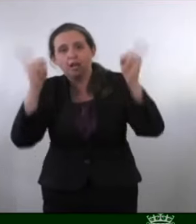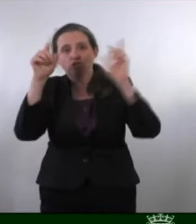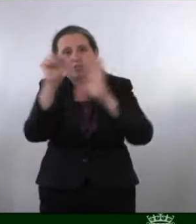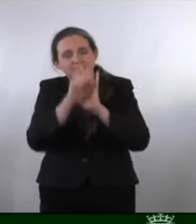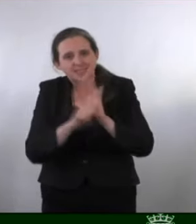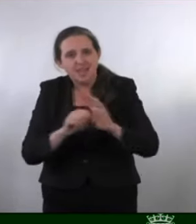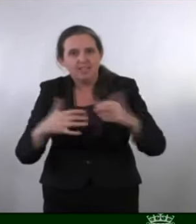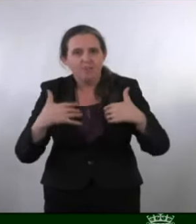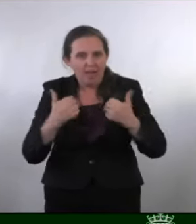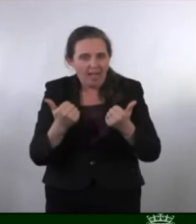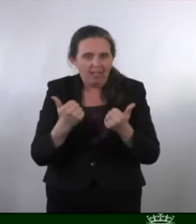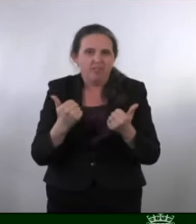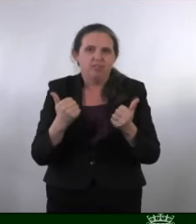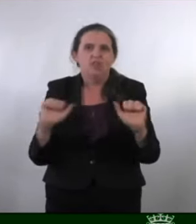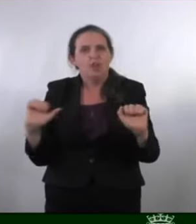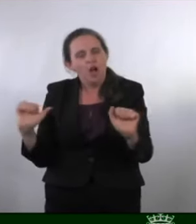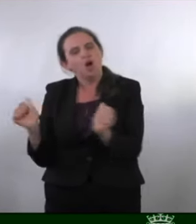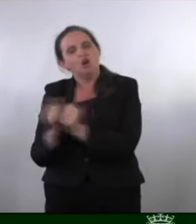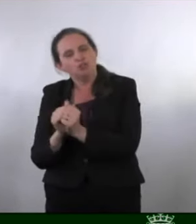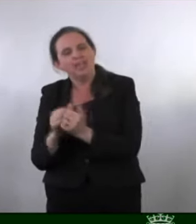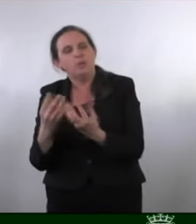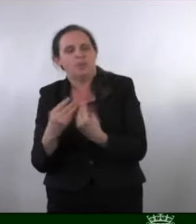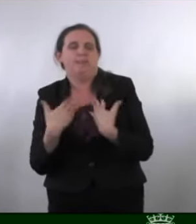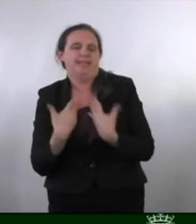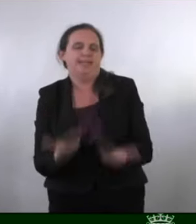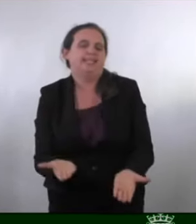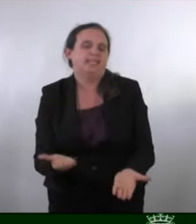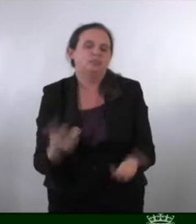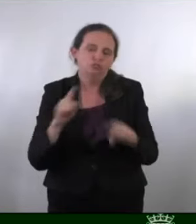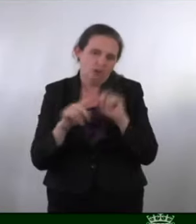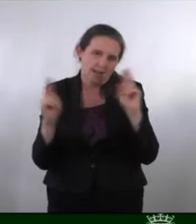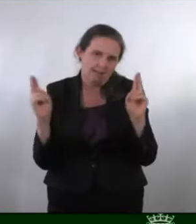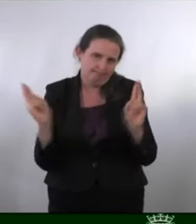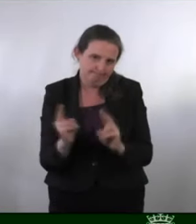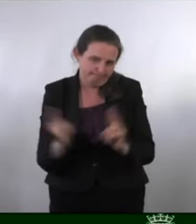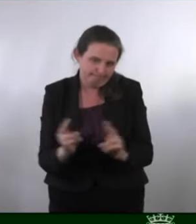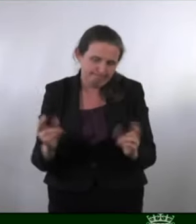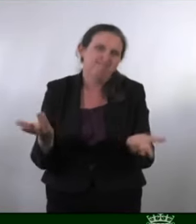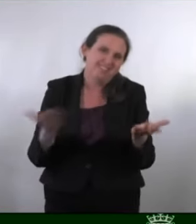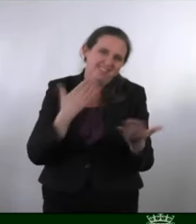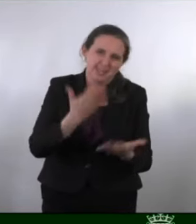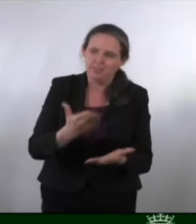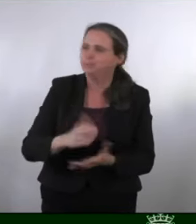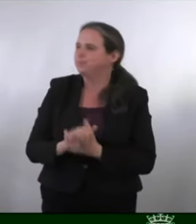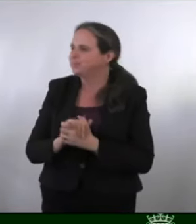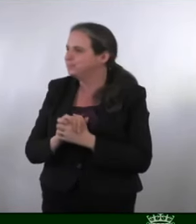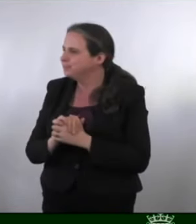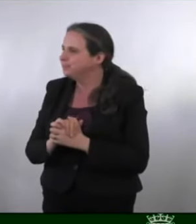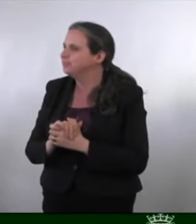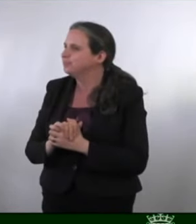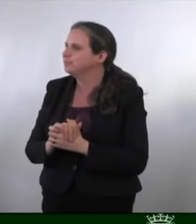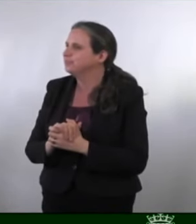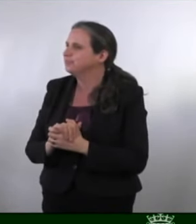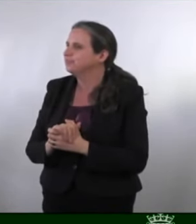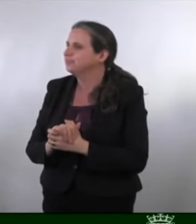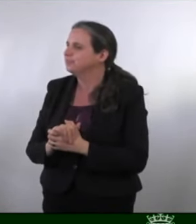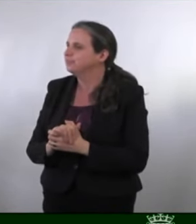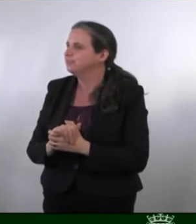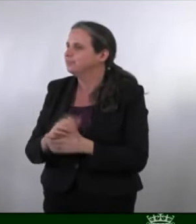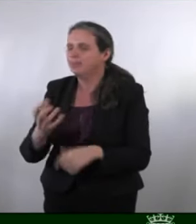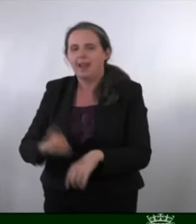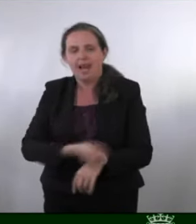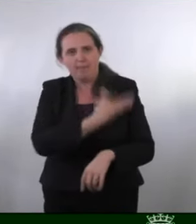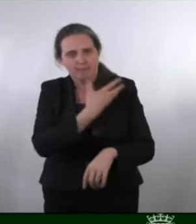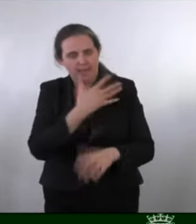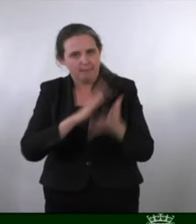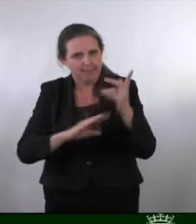if they agree with the point that I've just made. Christian Matheson. Deputy Speaker, and of course the hope that we have